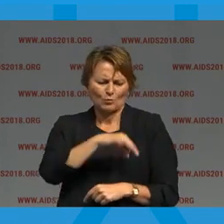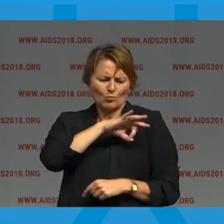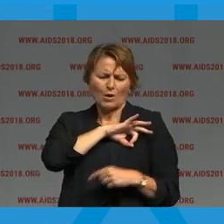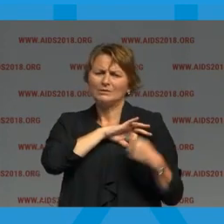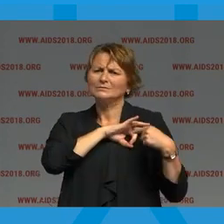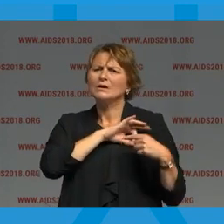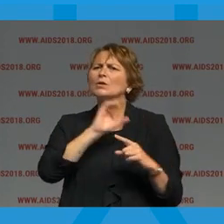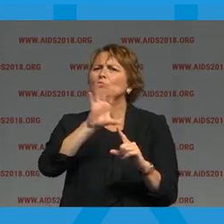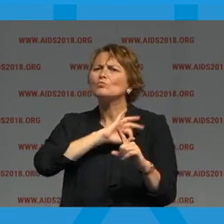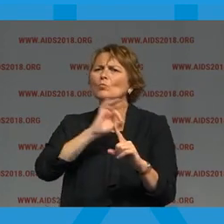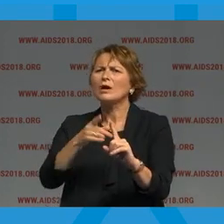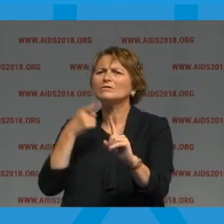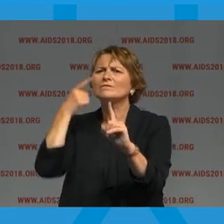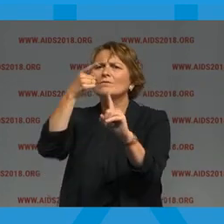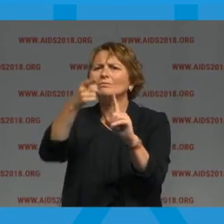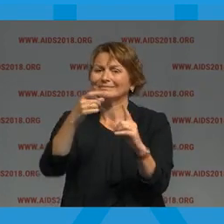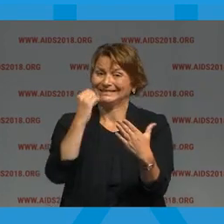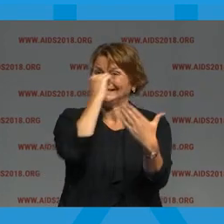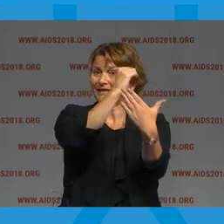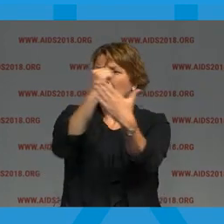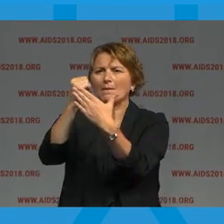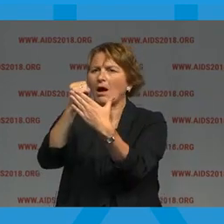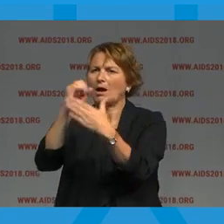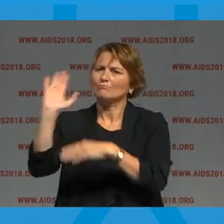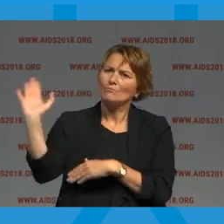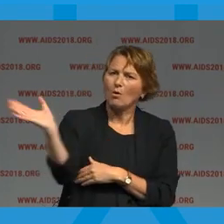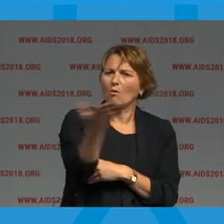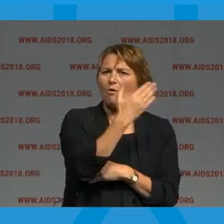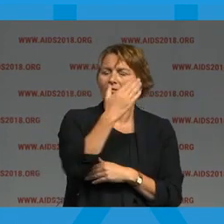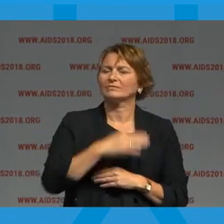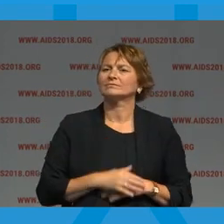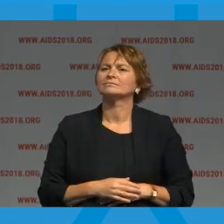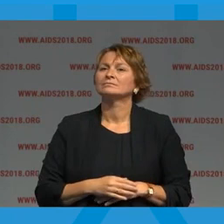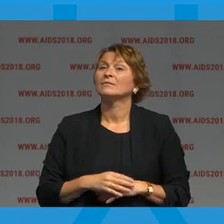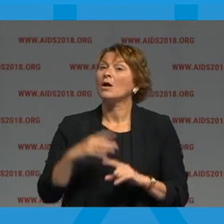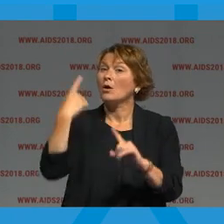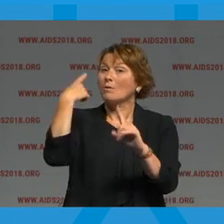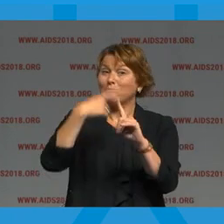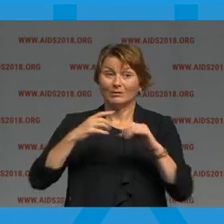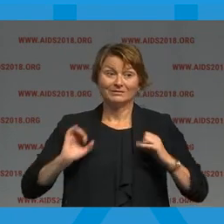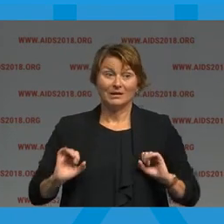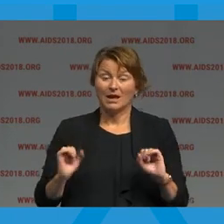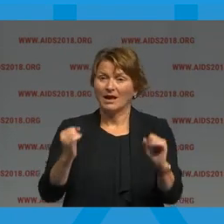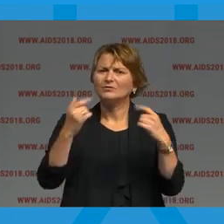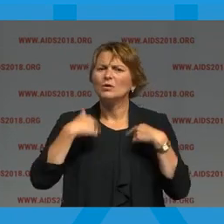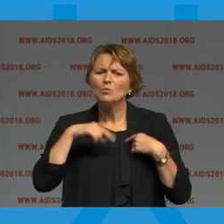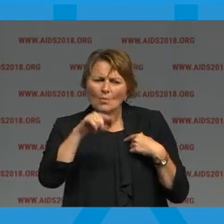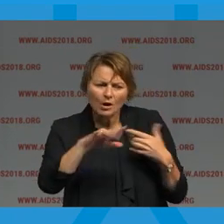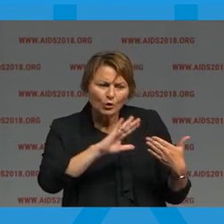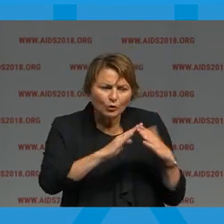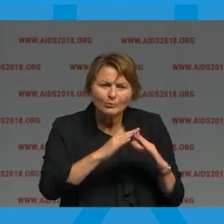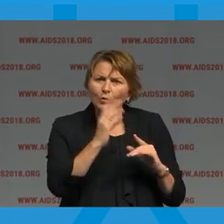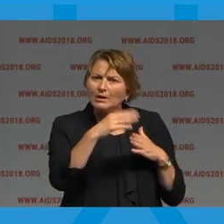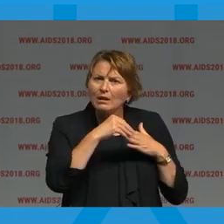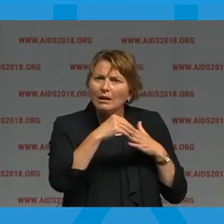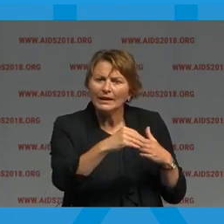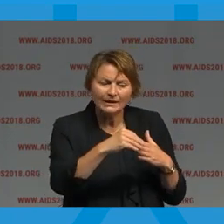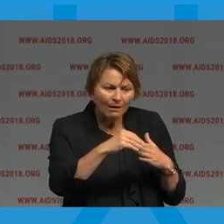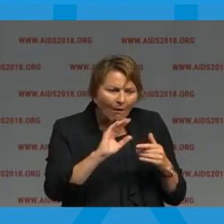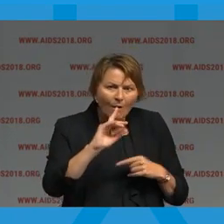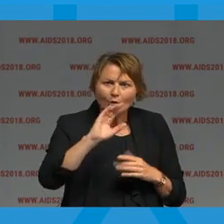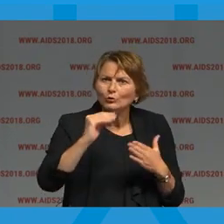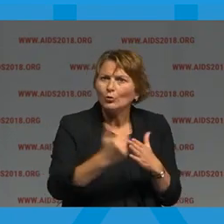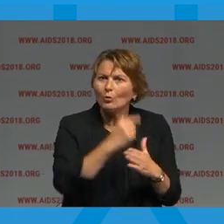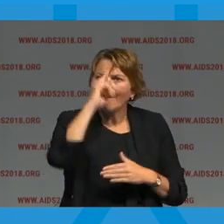stigma. Positive Action Challenges recognise and accelerates community-led innovations that are breaking